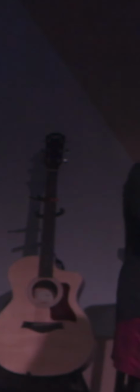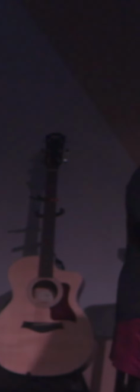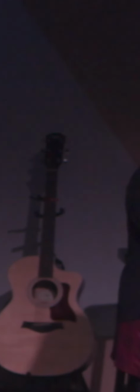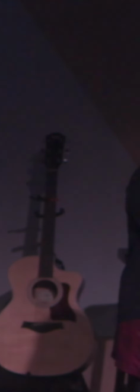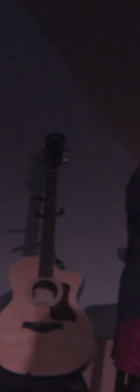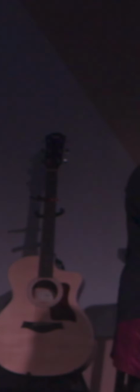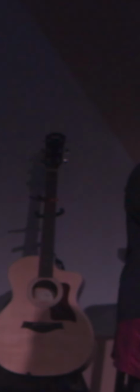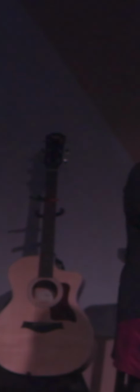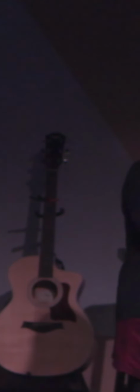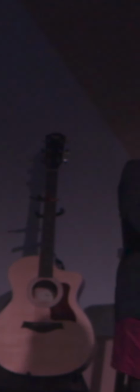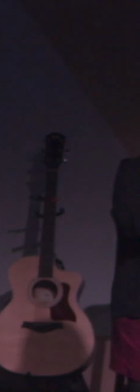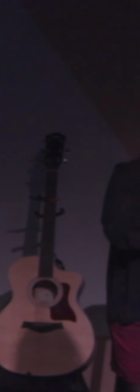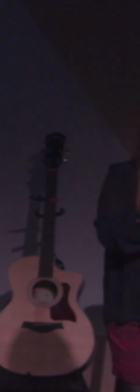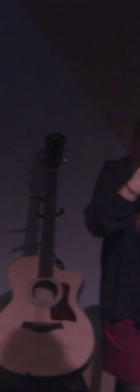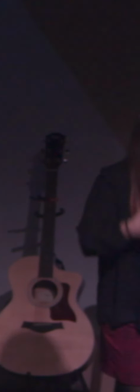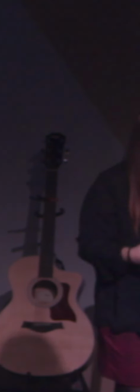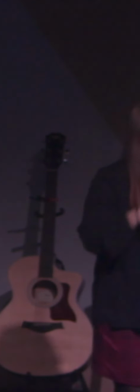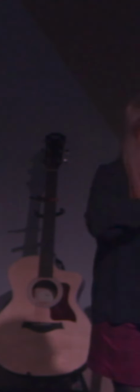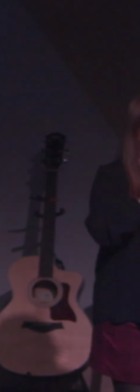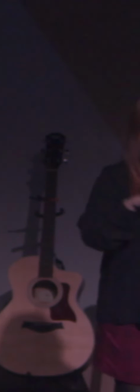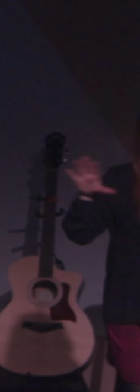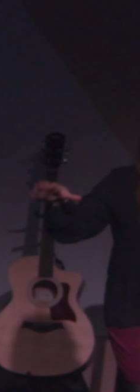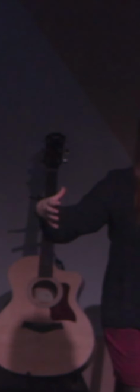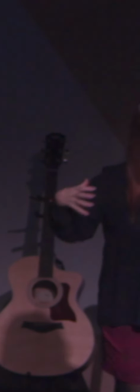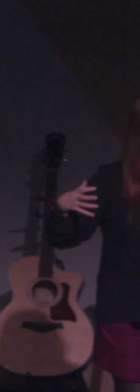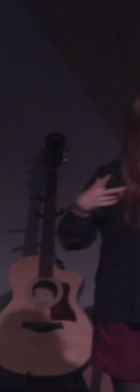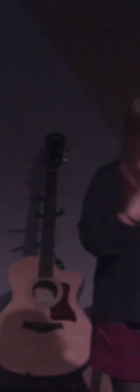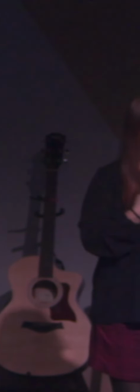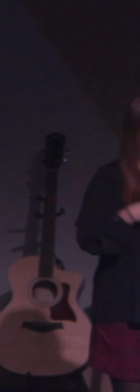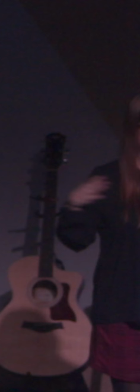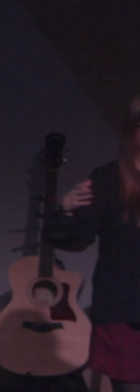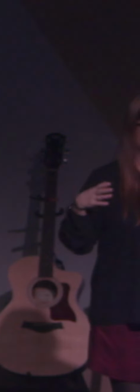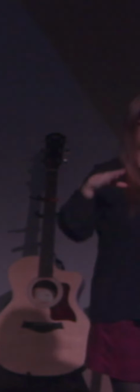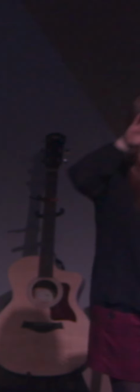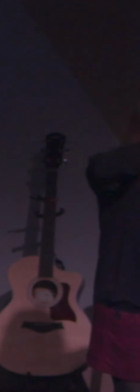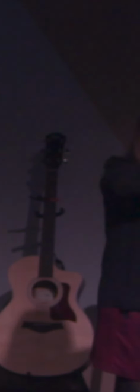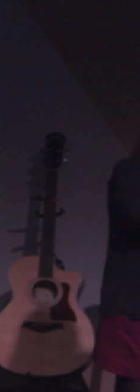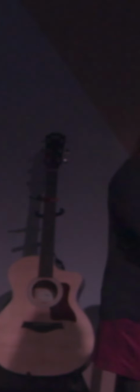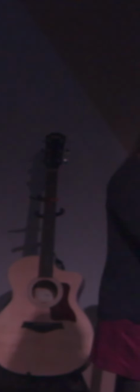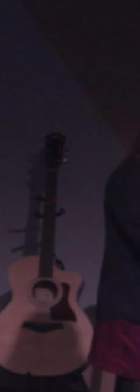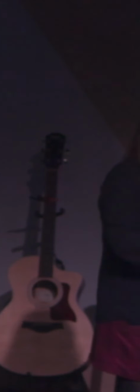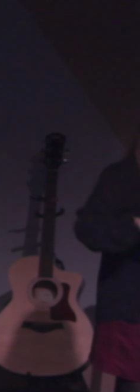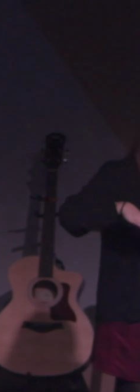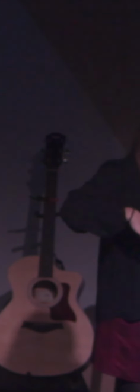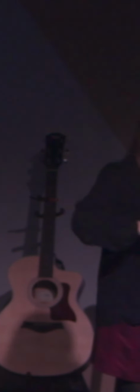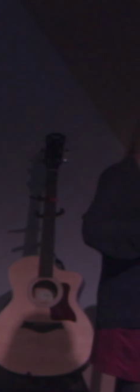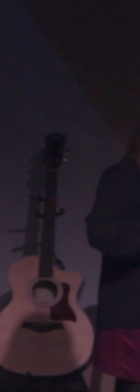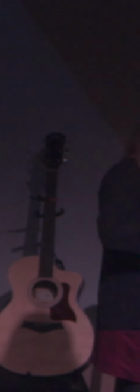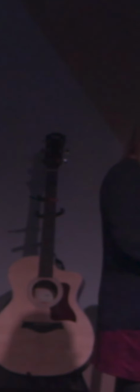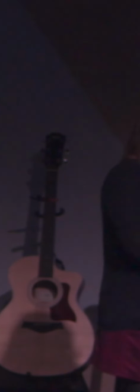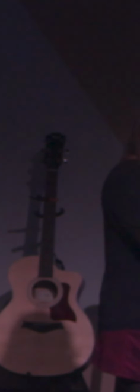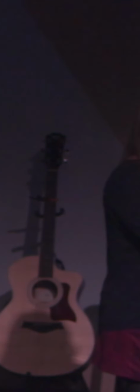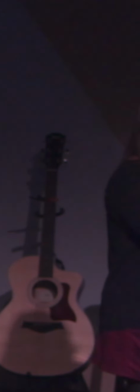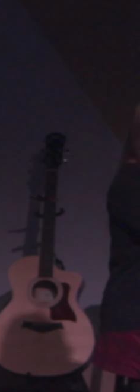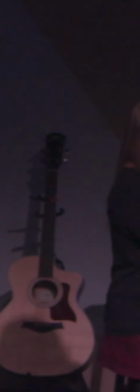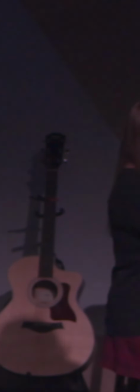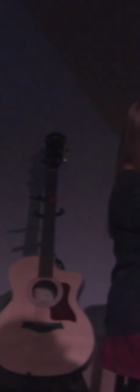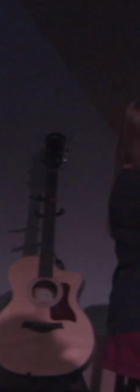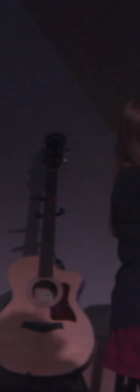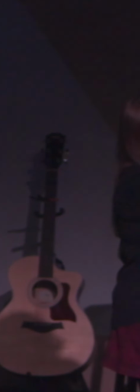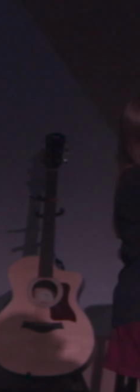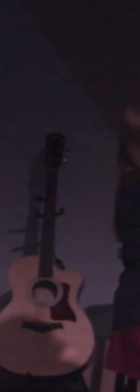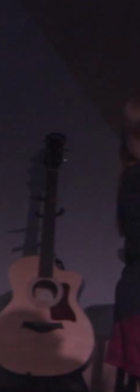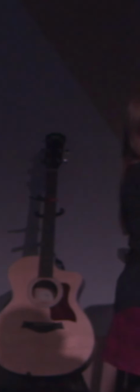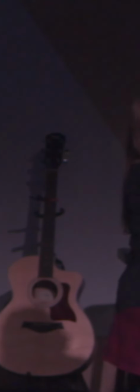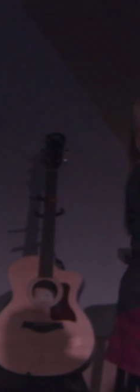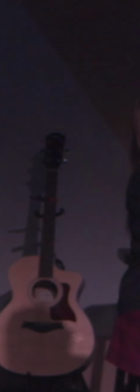is when they would take their sheep on a long trek for summer. They would take them through the valley to the mountain. mountaintop to find new grazing area for the